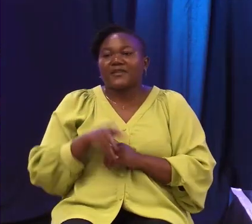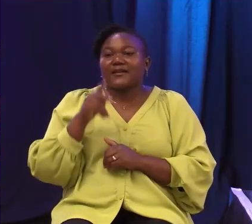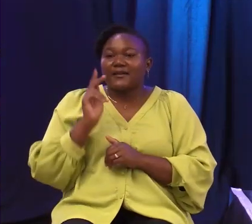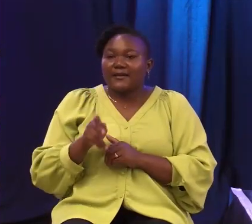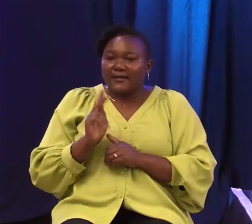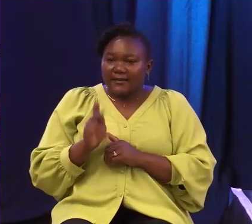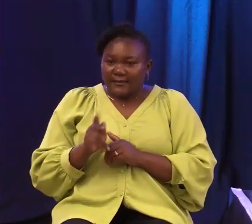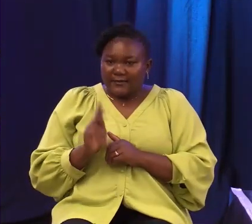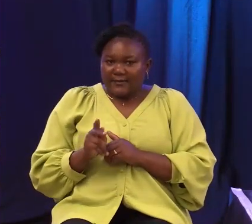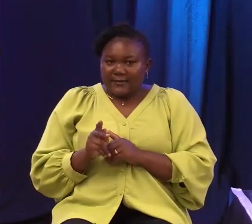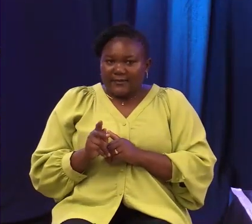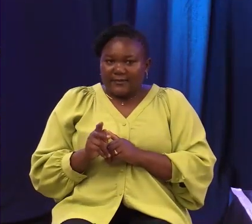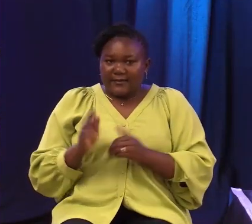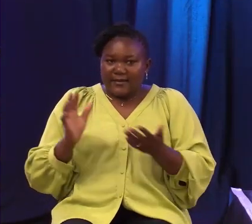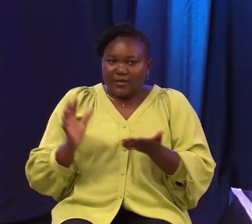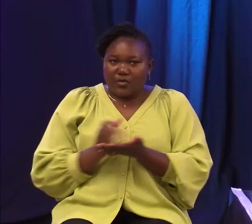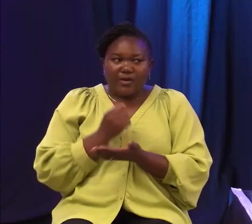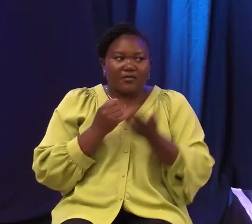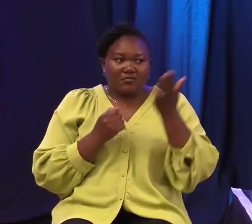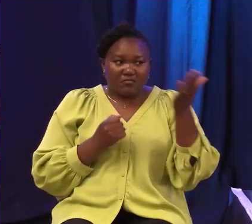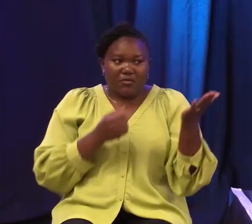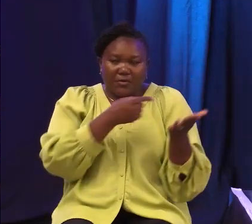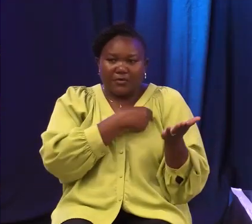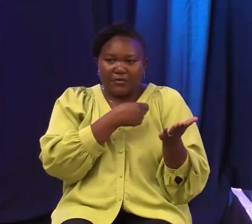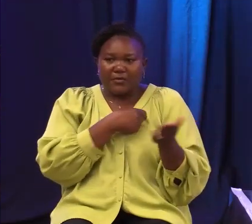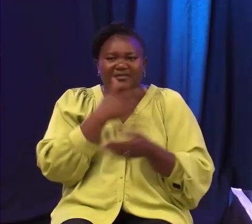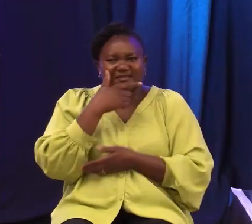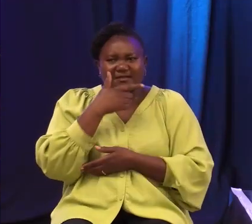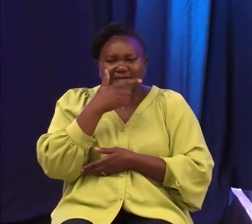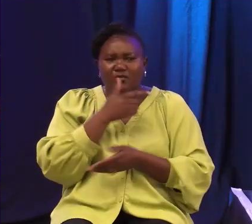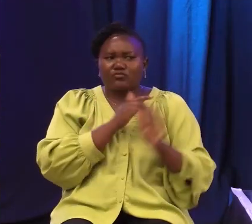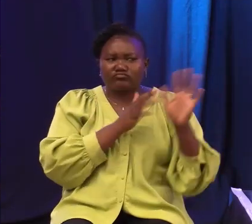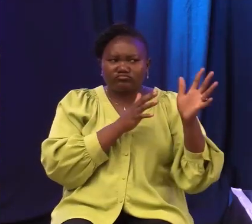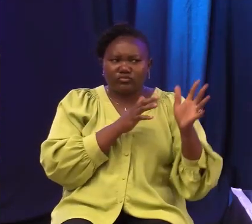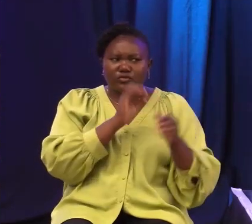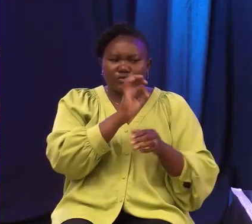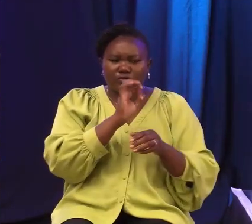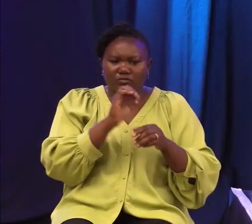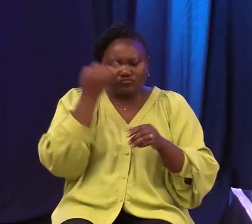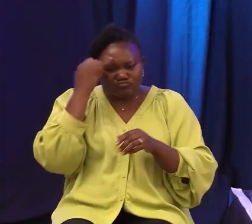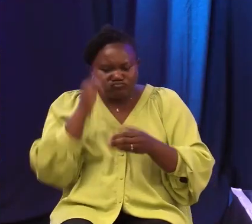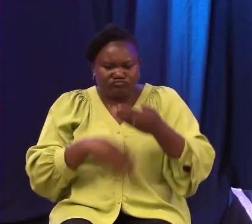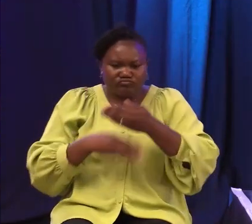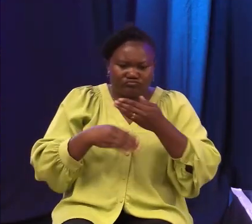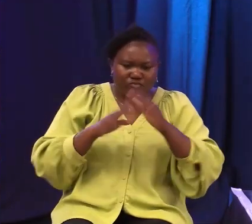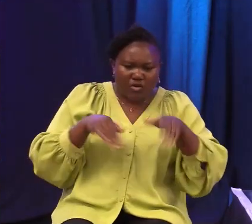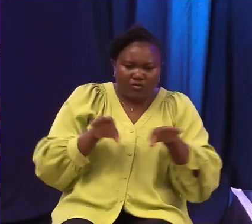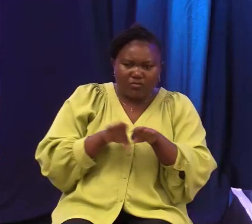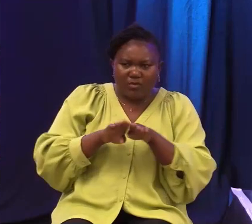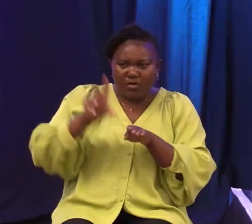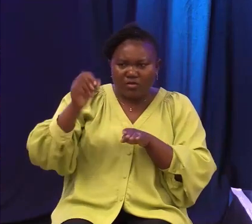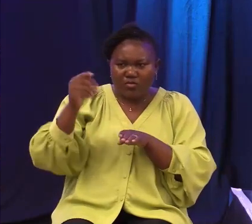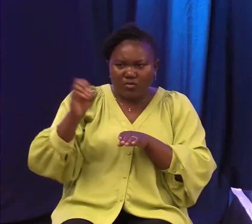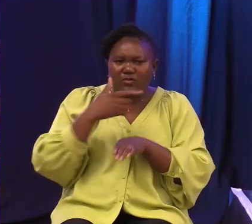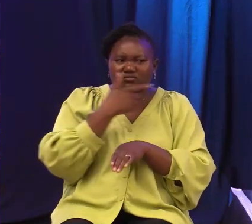also the winner, Yulia, thank you for sharing your creative genius with us. We appreciate